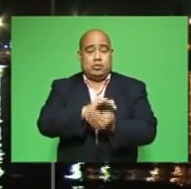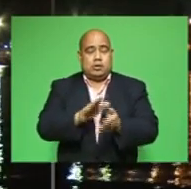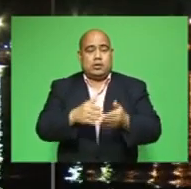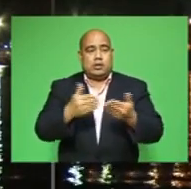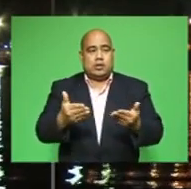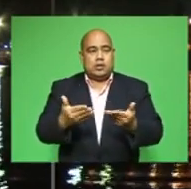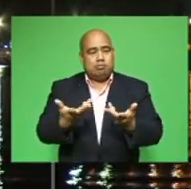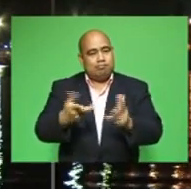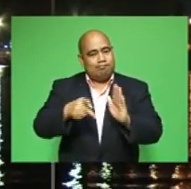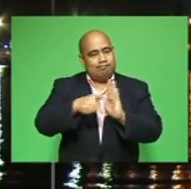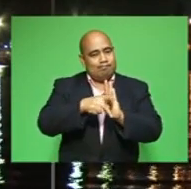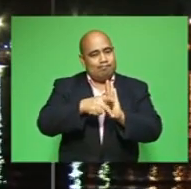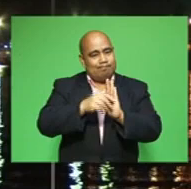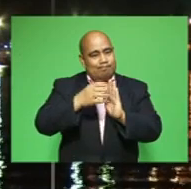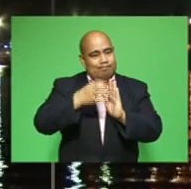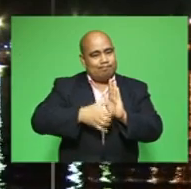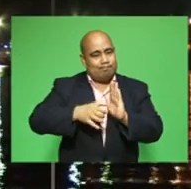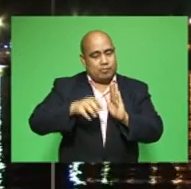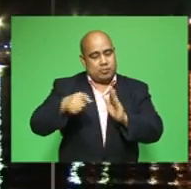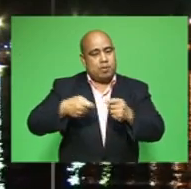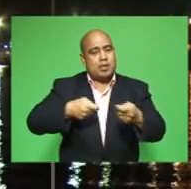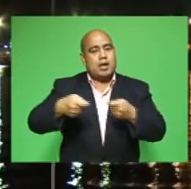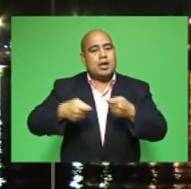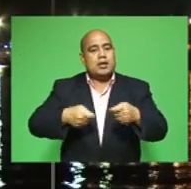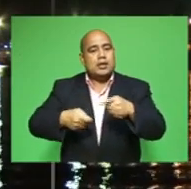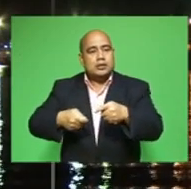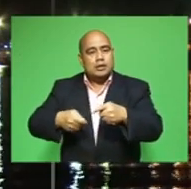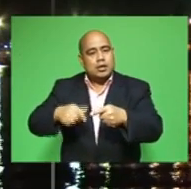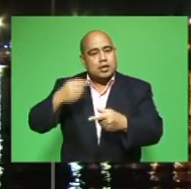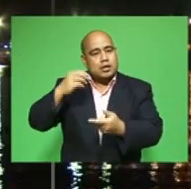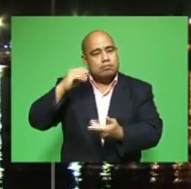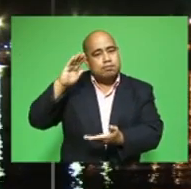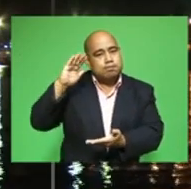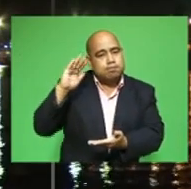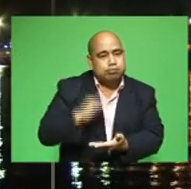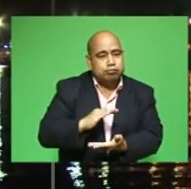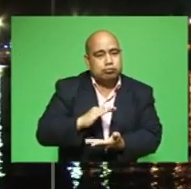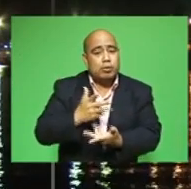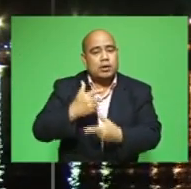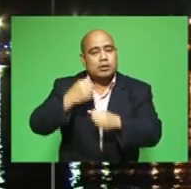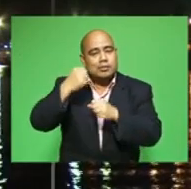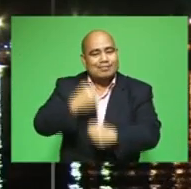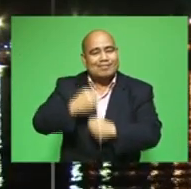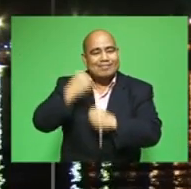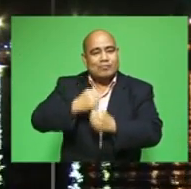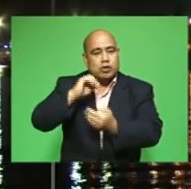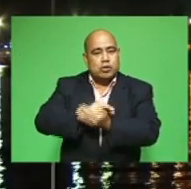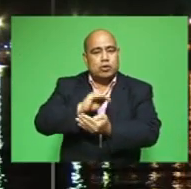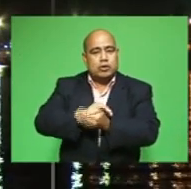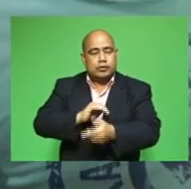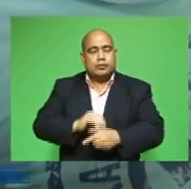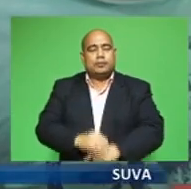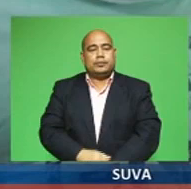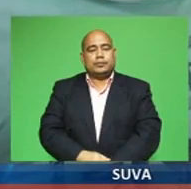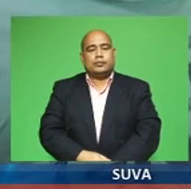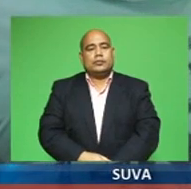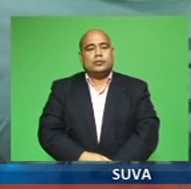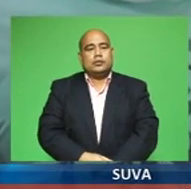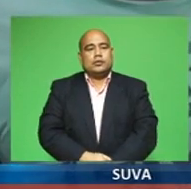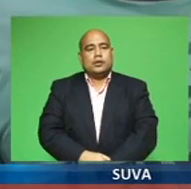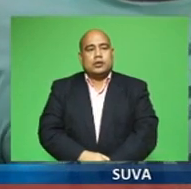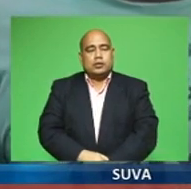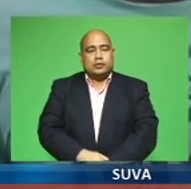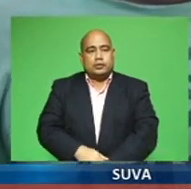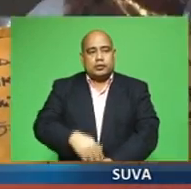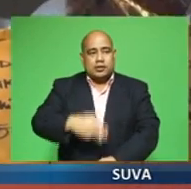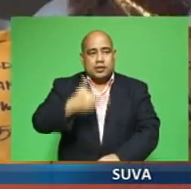markets. This comes after a significant drop in the cost of pounded kava. Lena Reese has more. 38-year-old